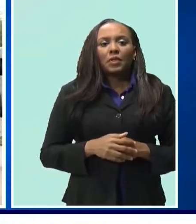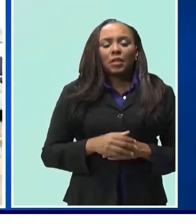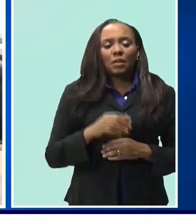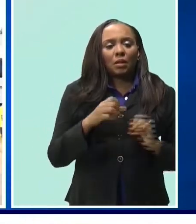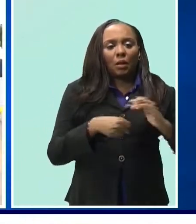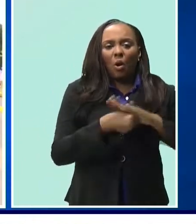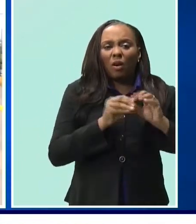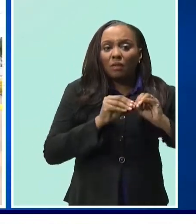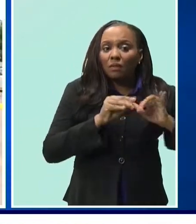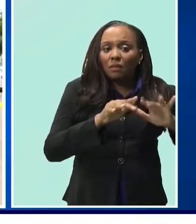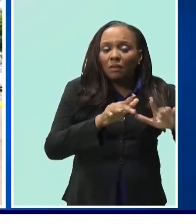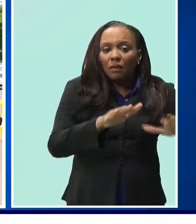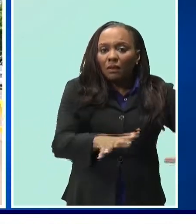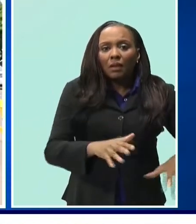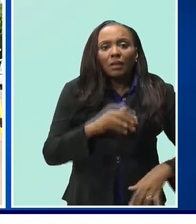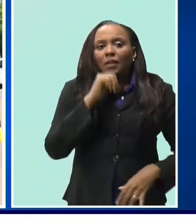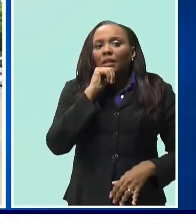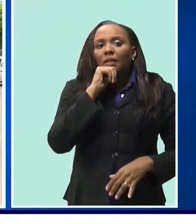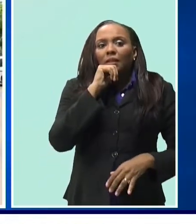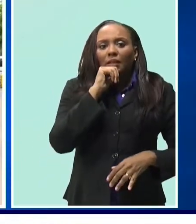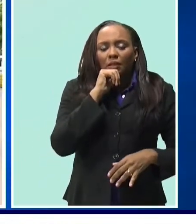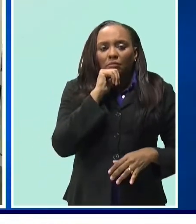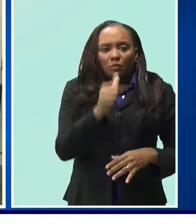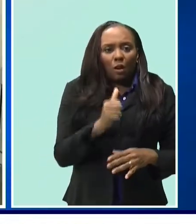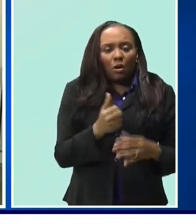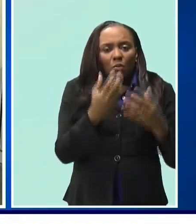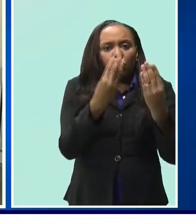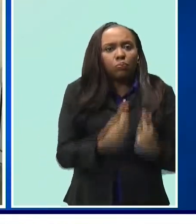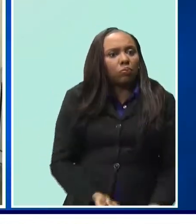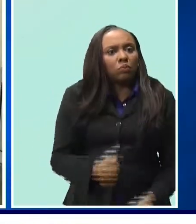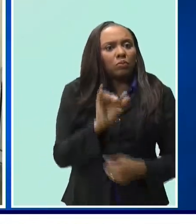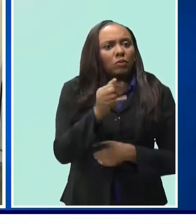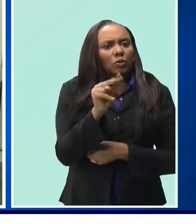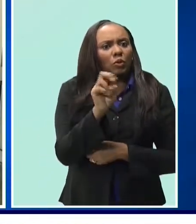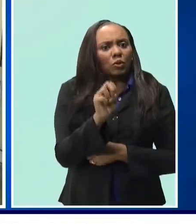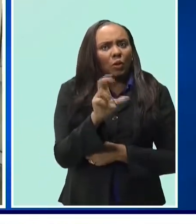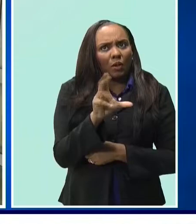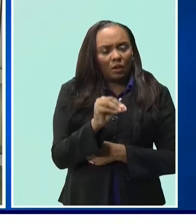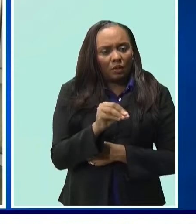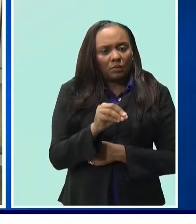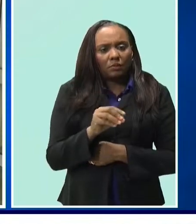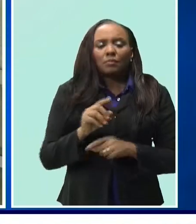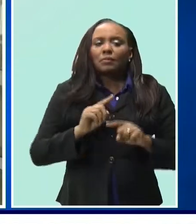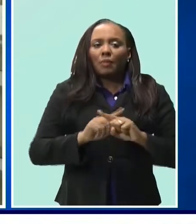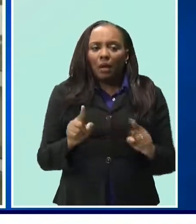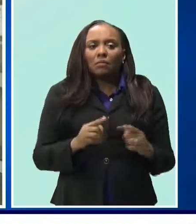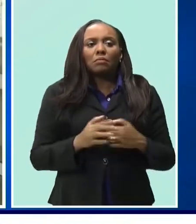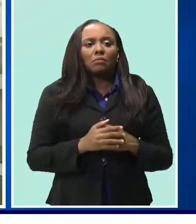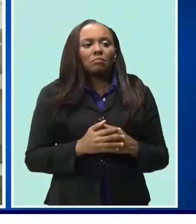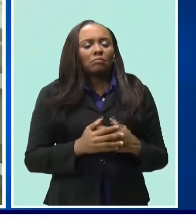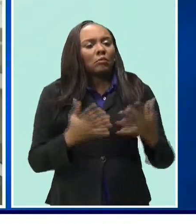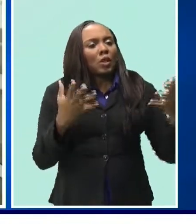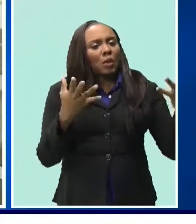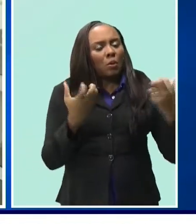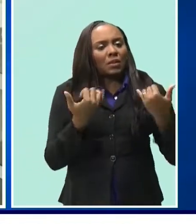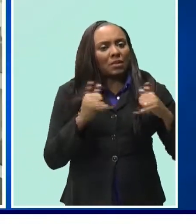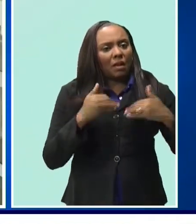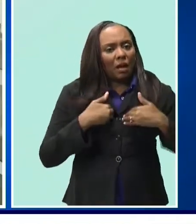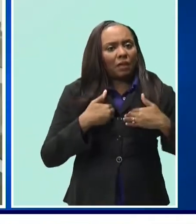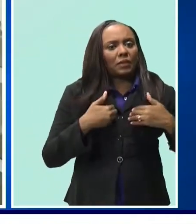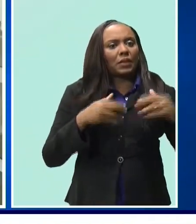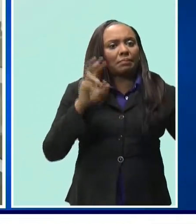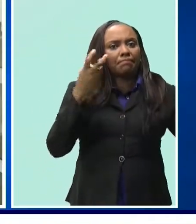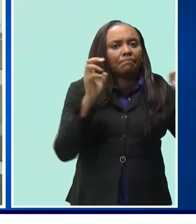going to go anywhere by the 30th of June. So for as long as we have this fight in our hands, it is still going to be a state of